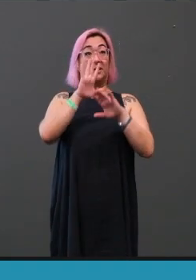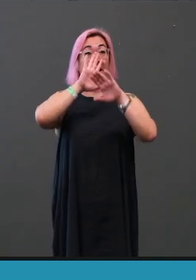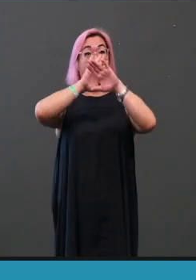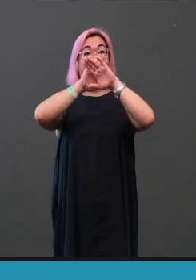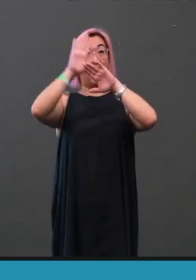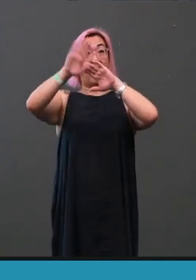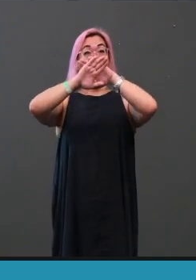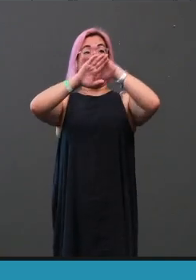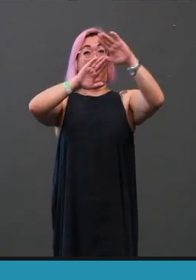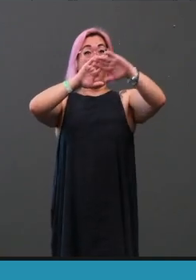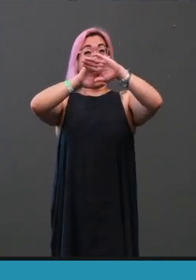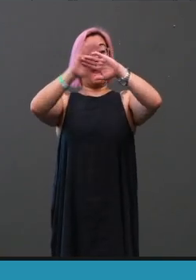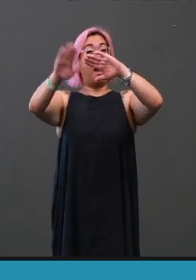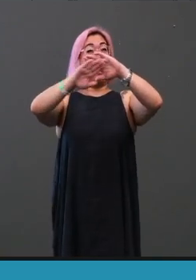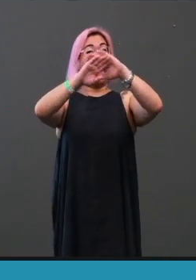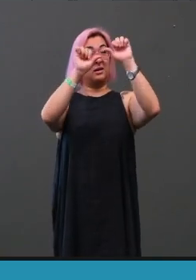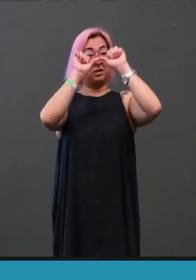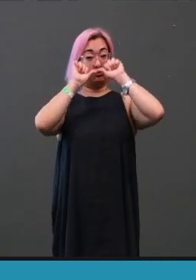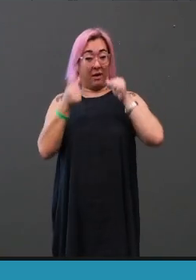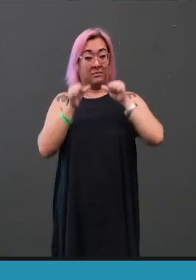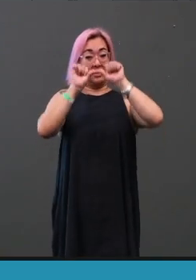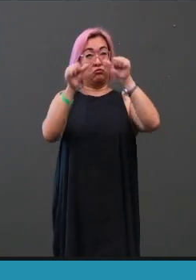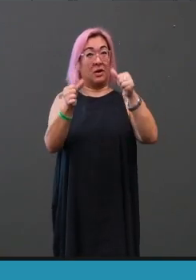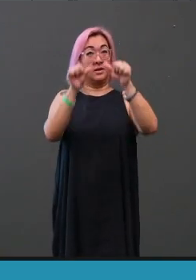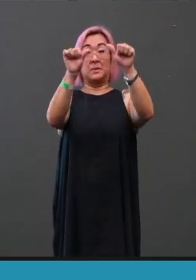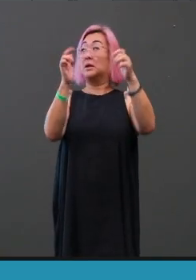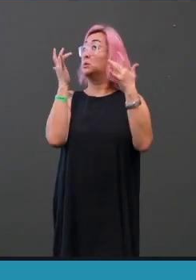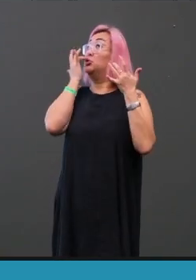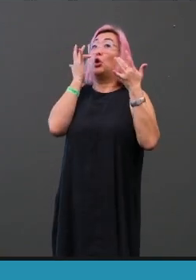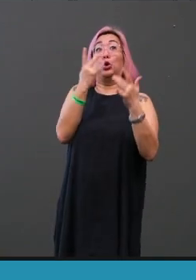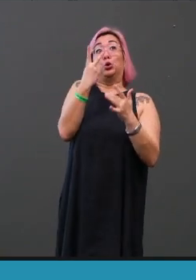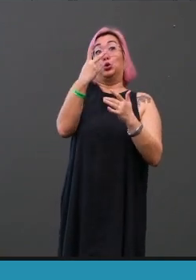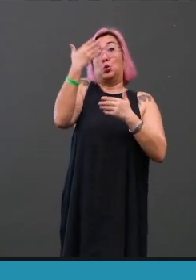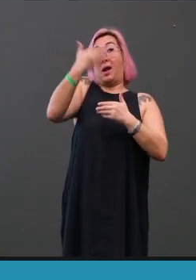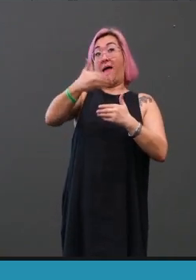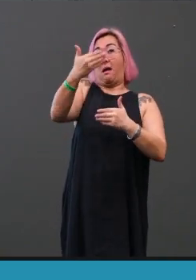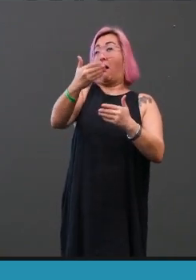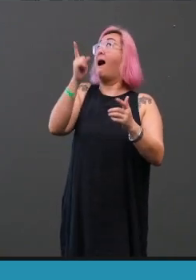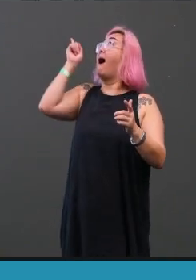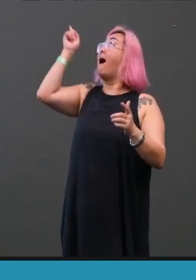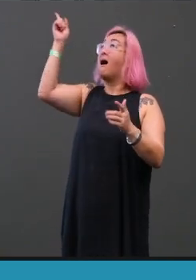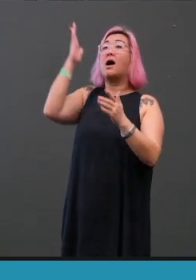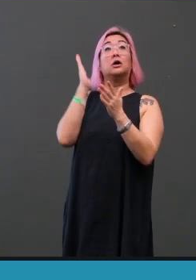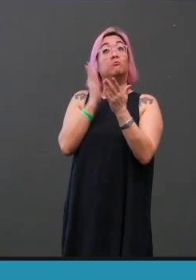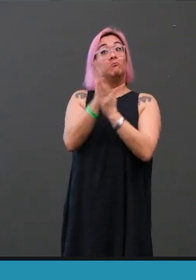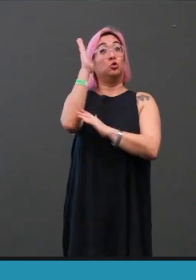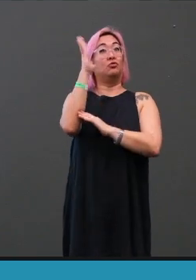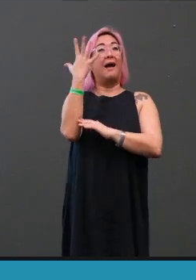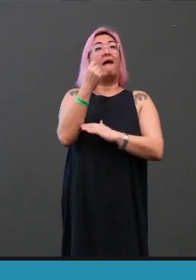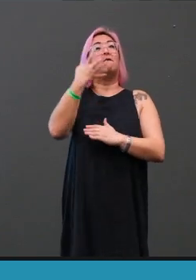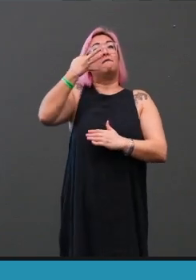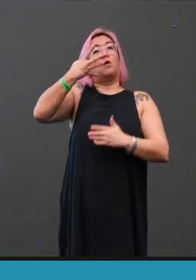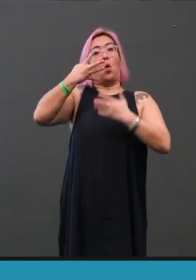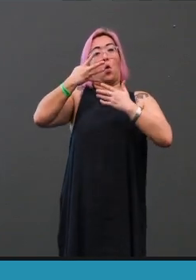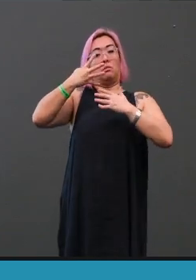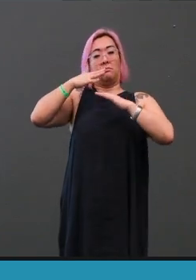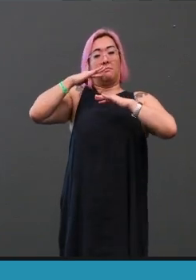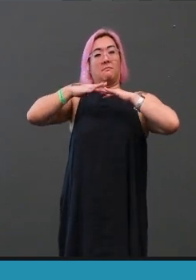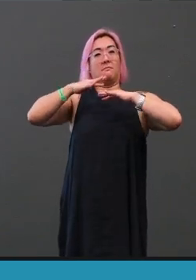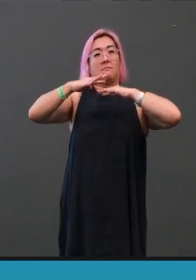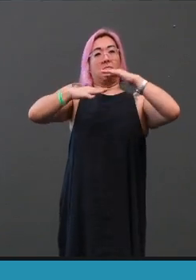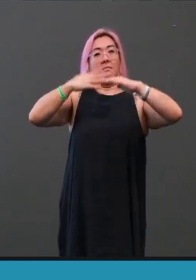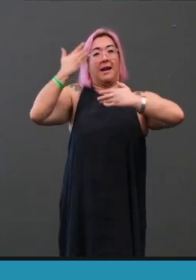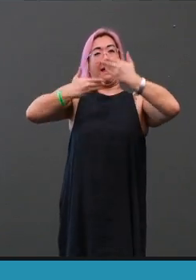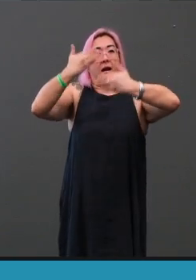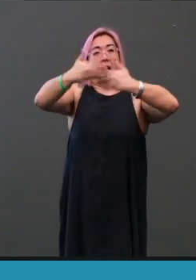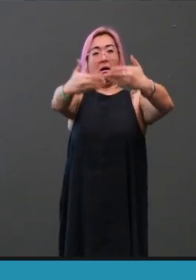case, I'm showing 2 of the sprites layers here. There's actually 4 up in the tree up on the right. We then move each layer with a slight offset in